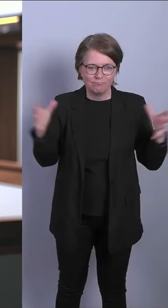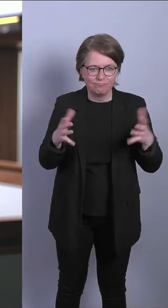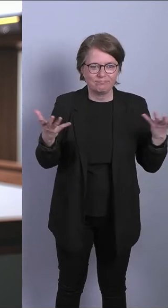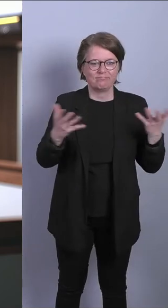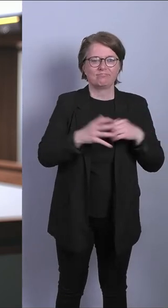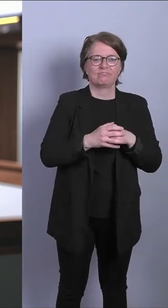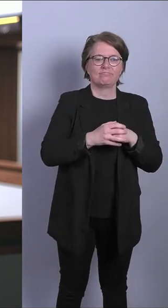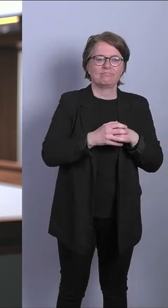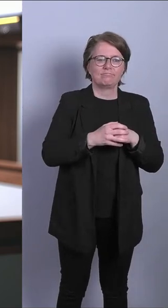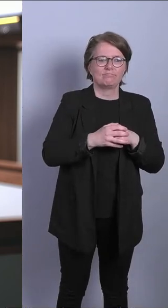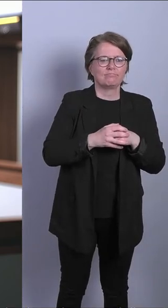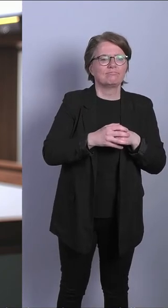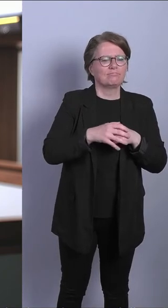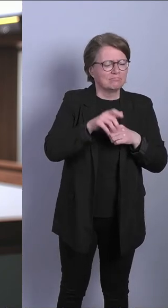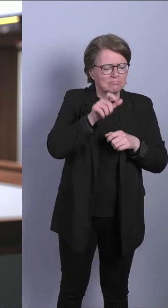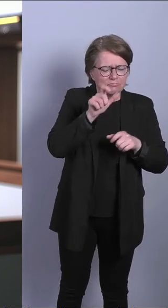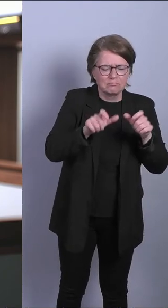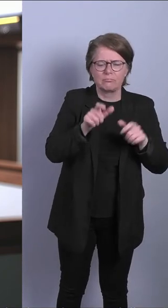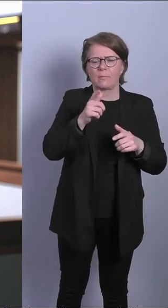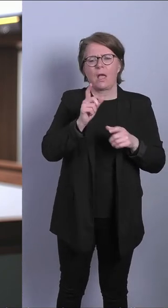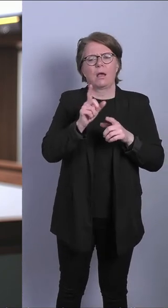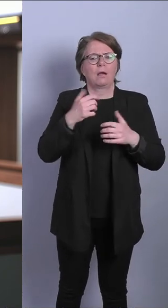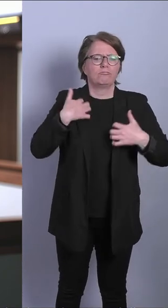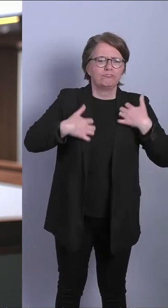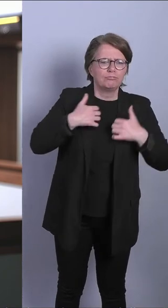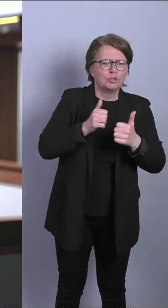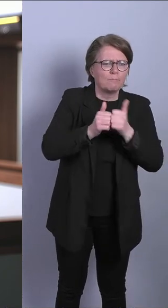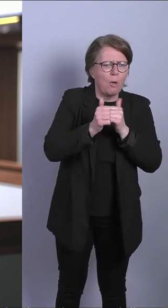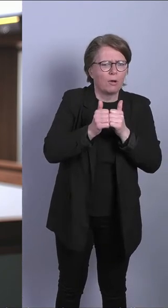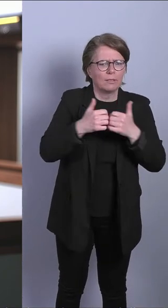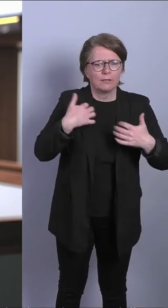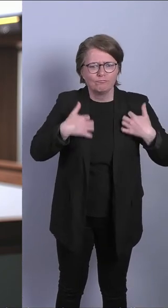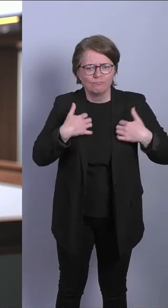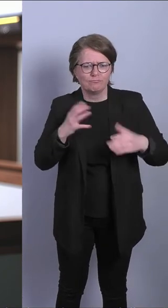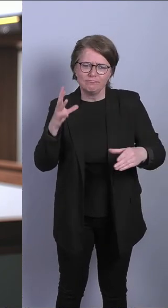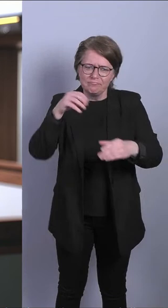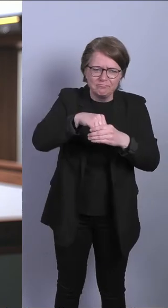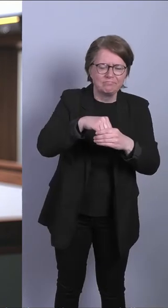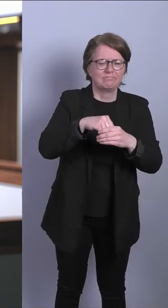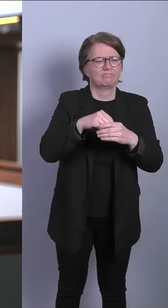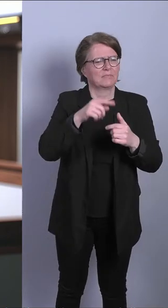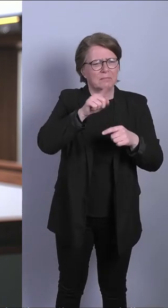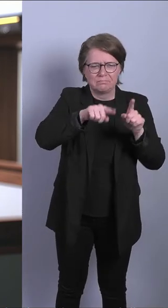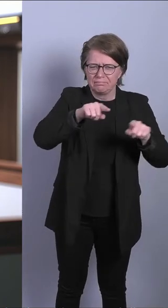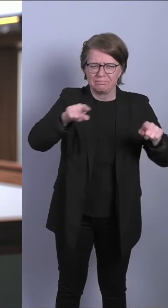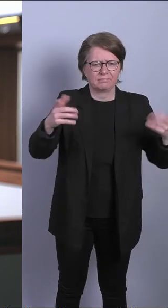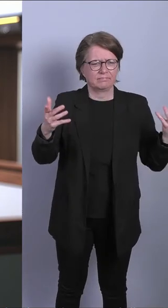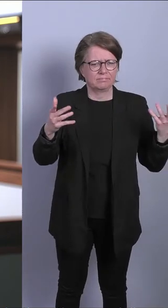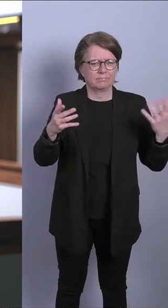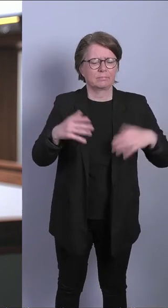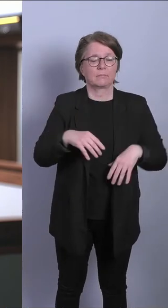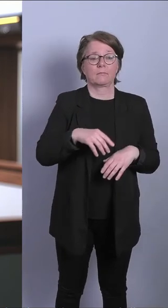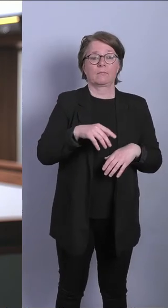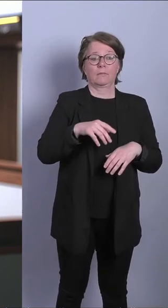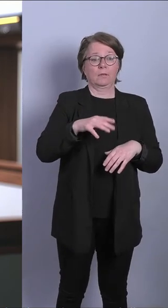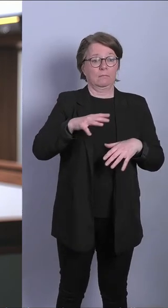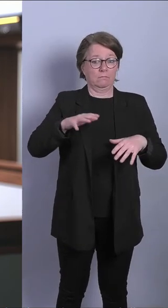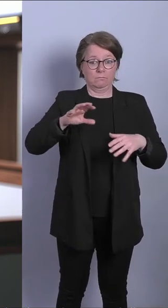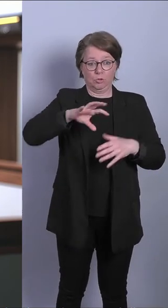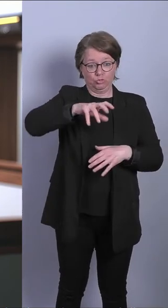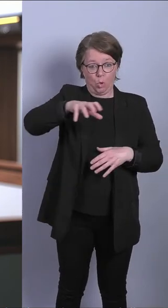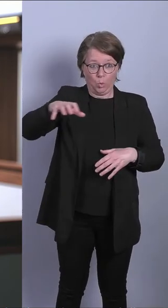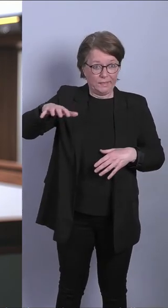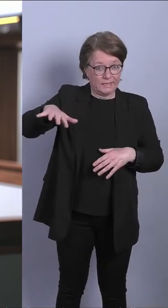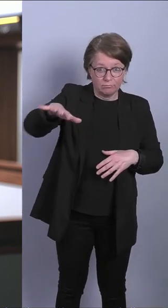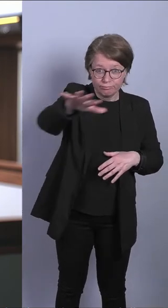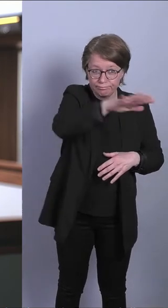their companions, sport enthusiasts, and many people committed like you. And of course, around 190